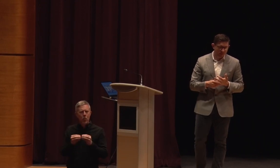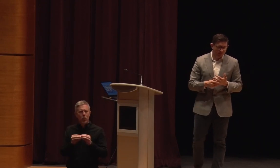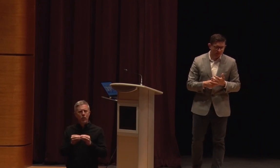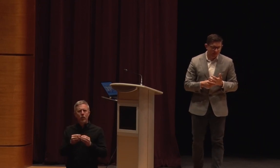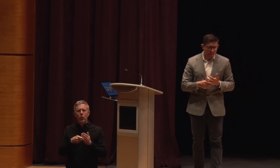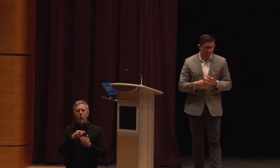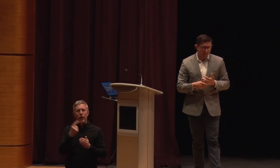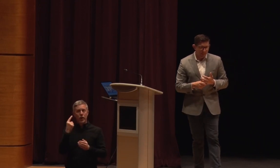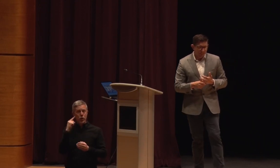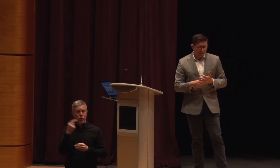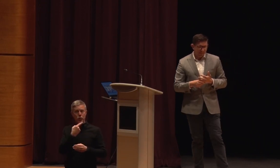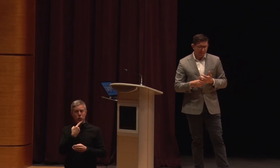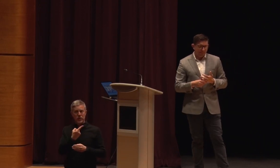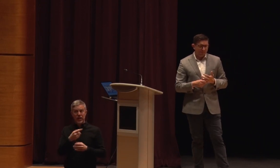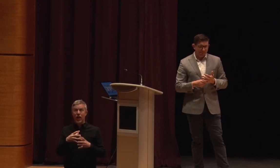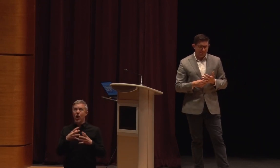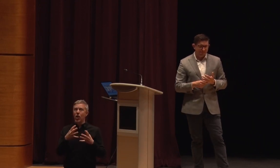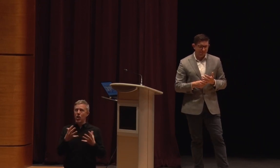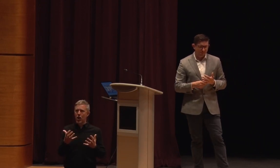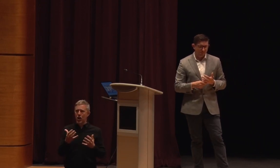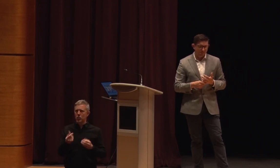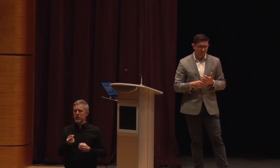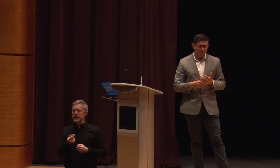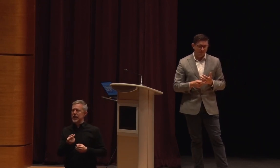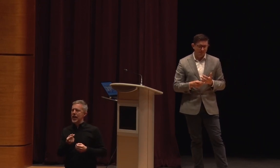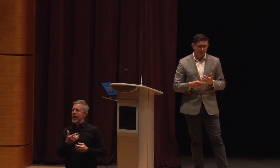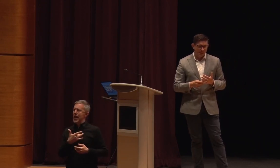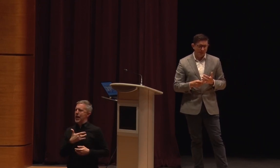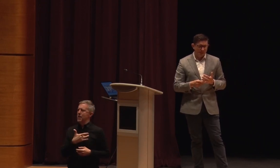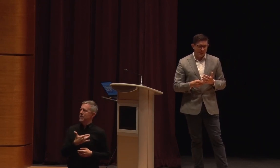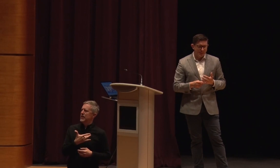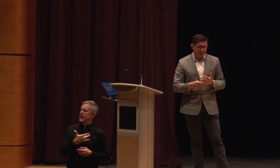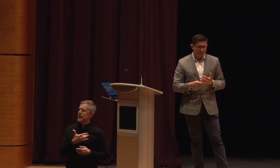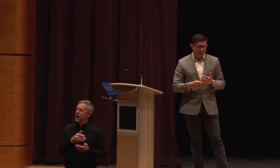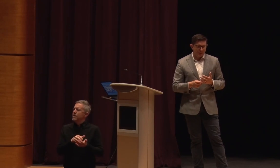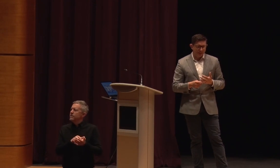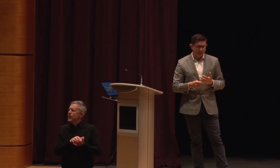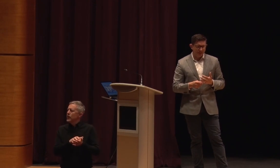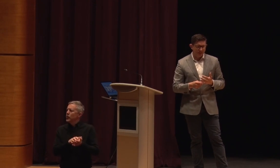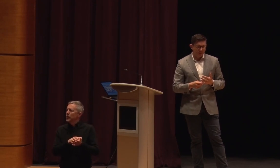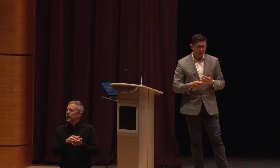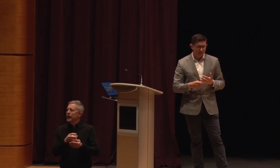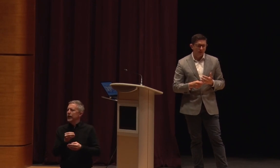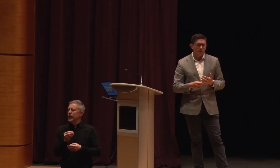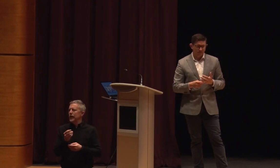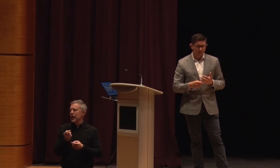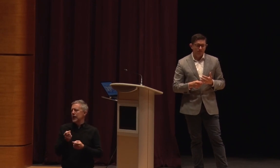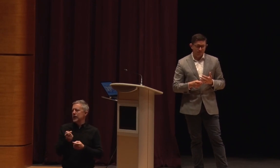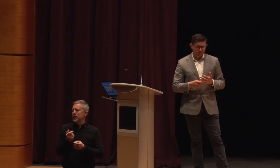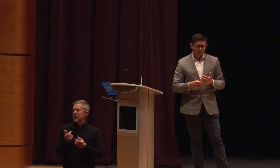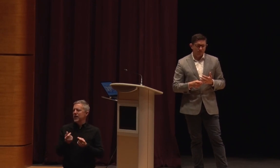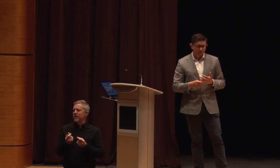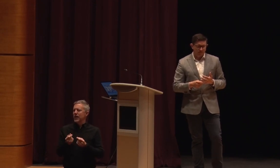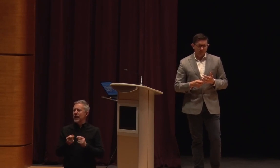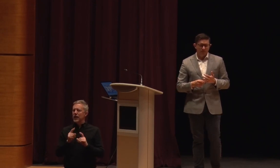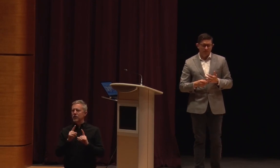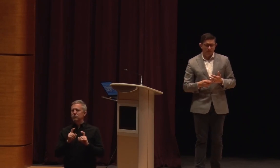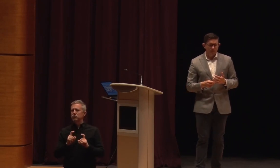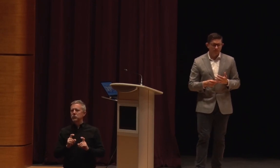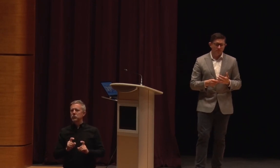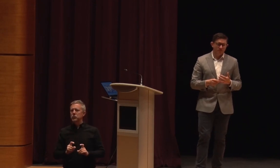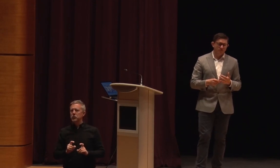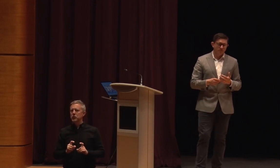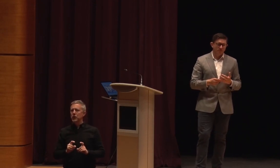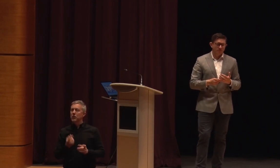was empathy, vulnerability, and a little bit of asking questions. And so, I mean, that